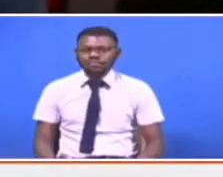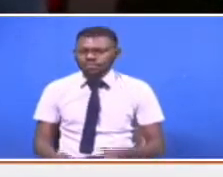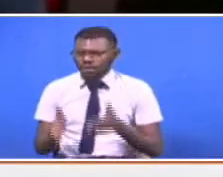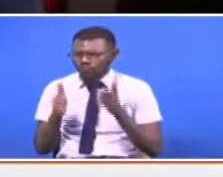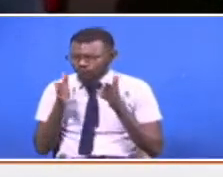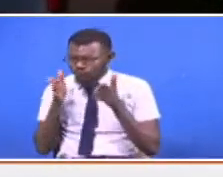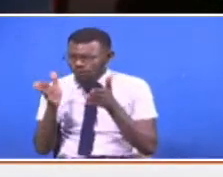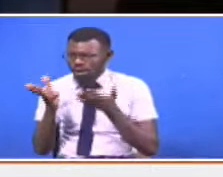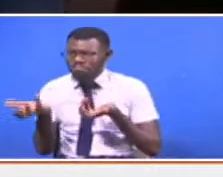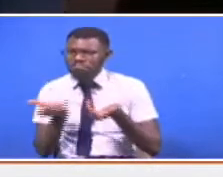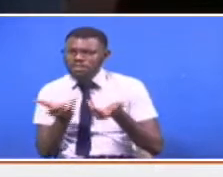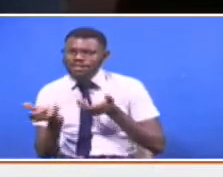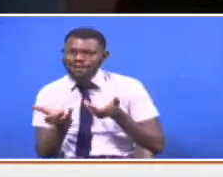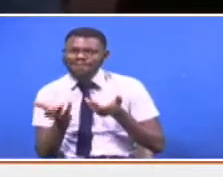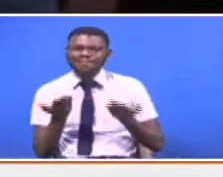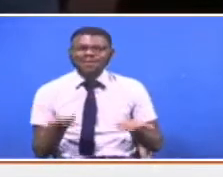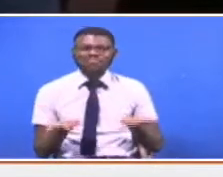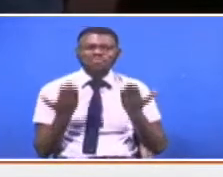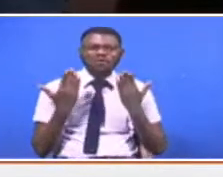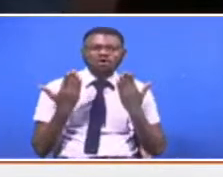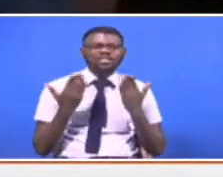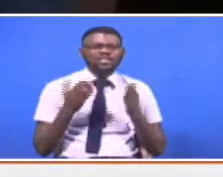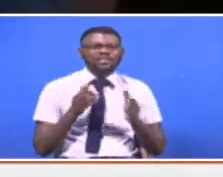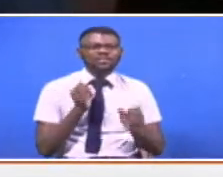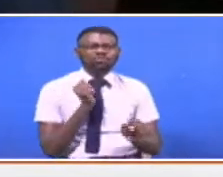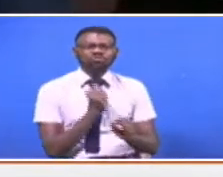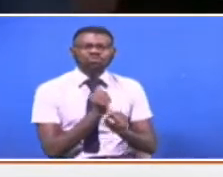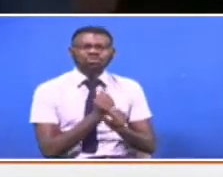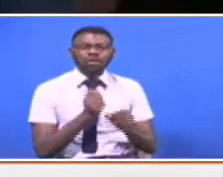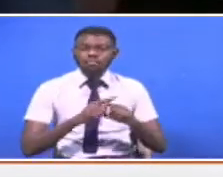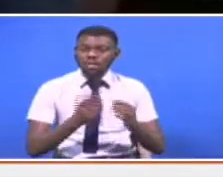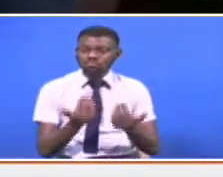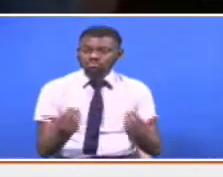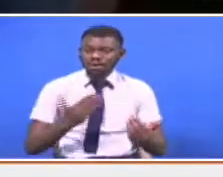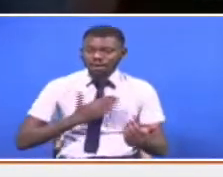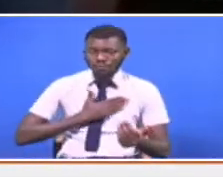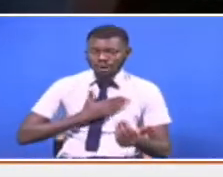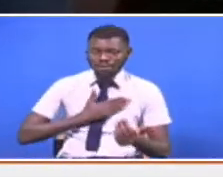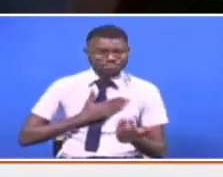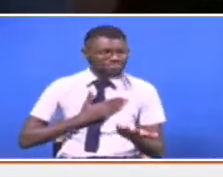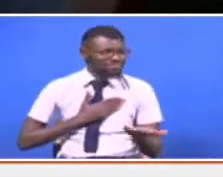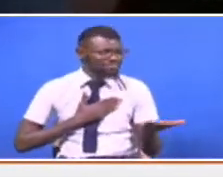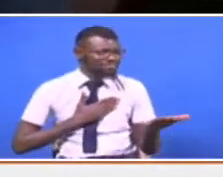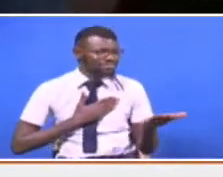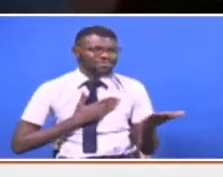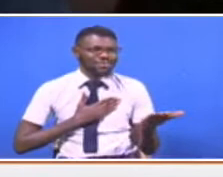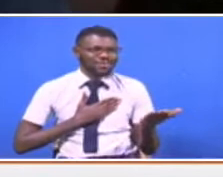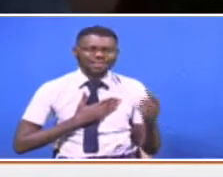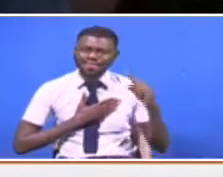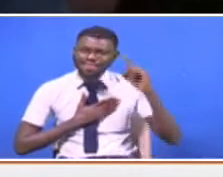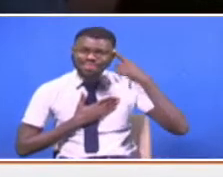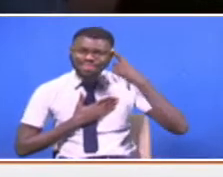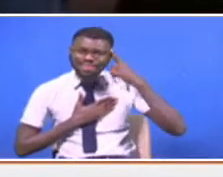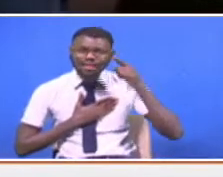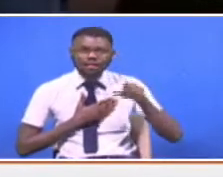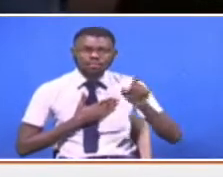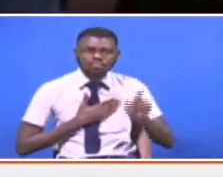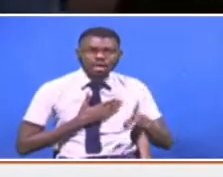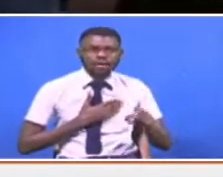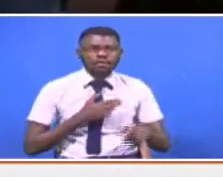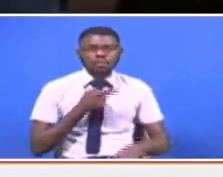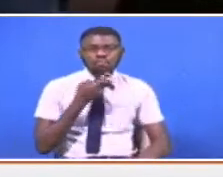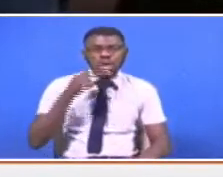business-oriented, social-oriented promotions, we have to think of our children. Most children or most